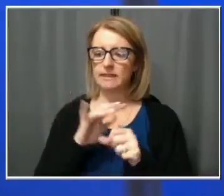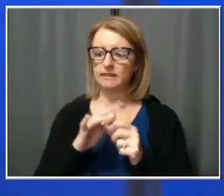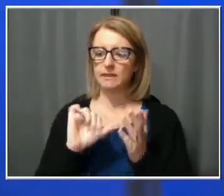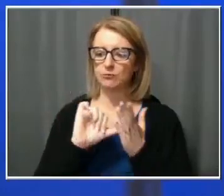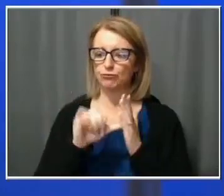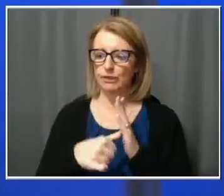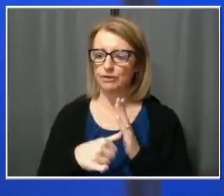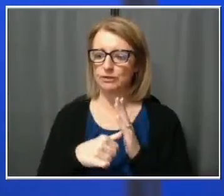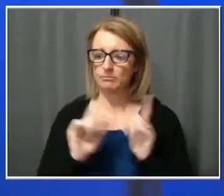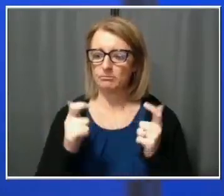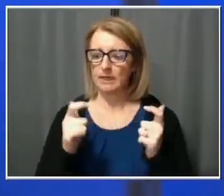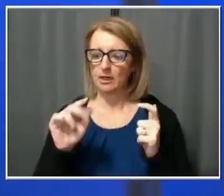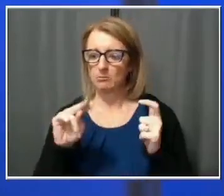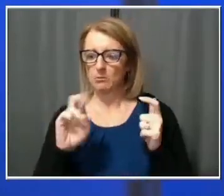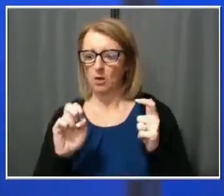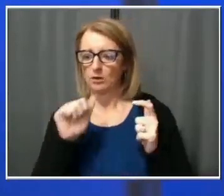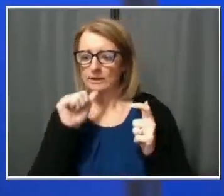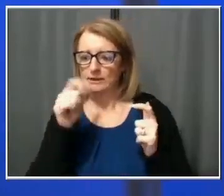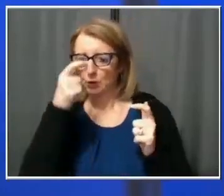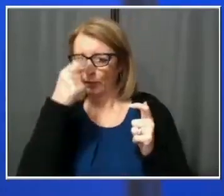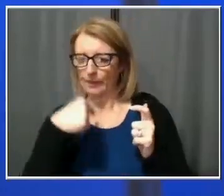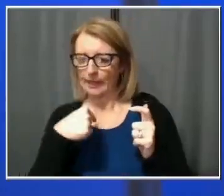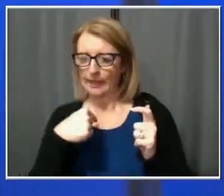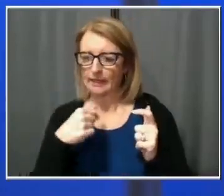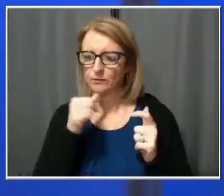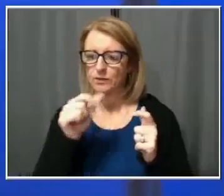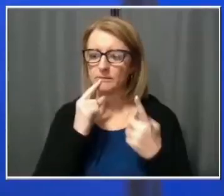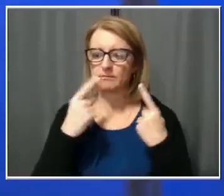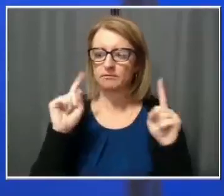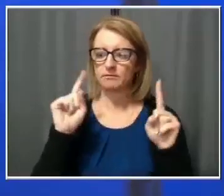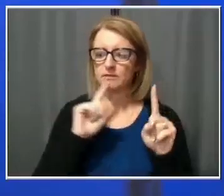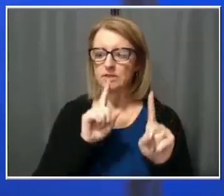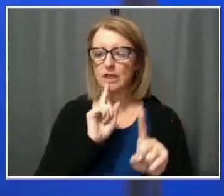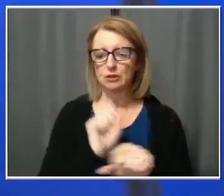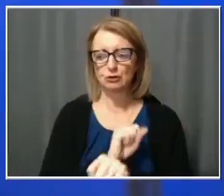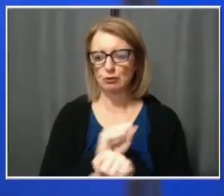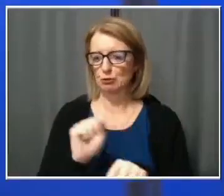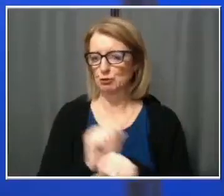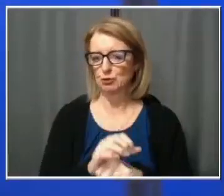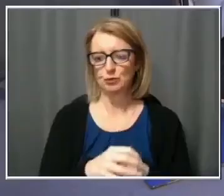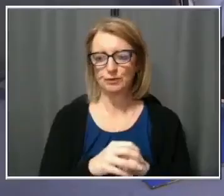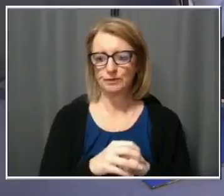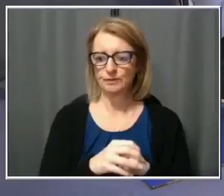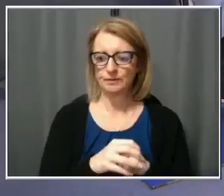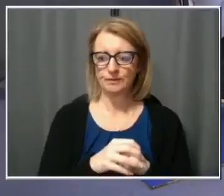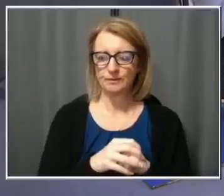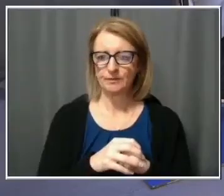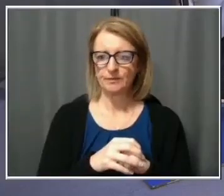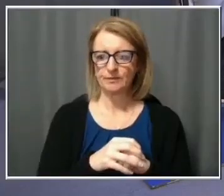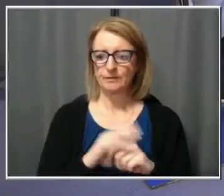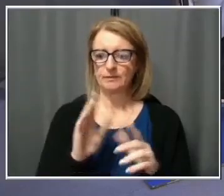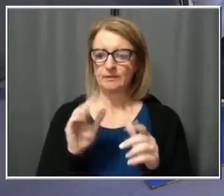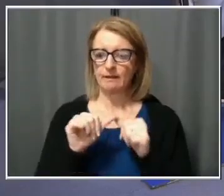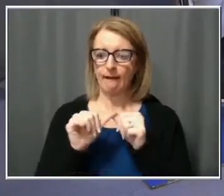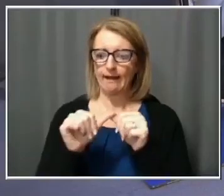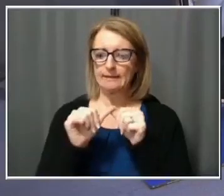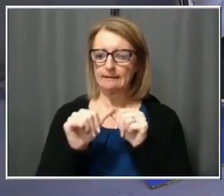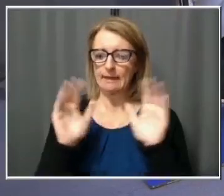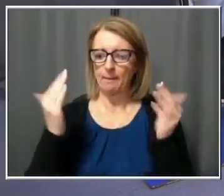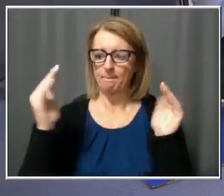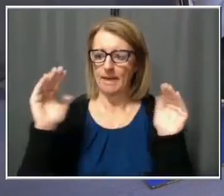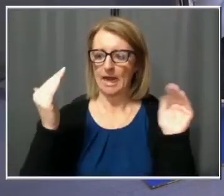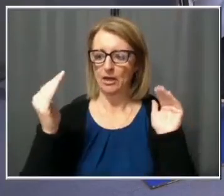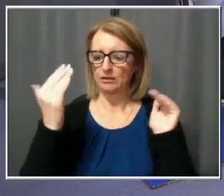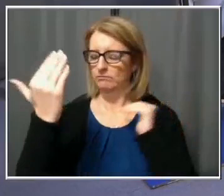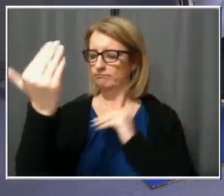bigger boned or not so skinny wouldn't be as successful, but that's just not true. And you're constantly comparing yourself. It's not just what you see in the mirror, it's